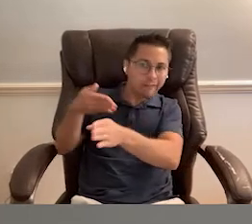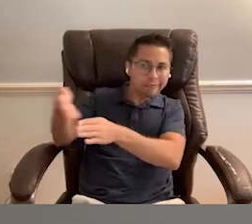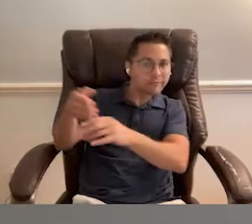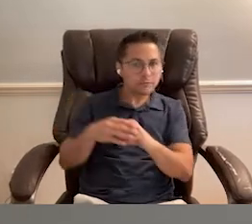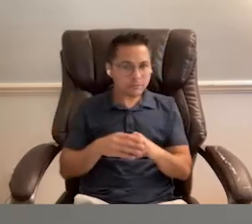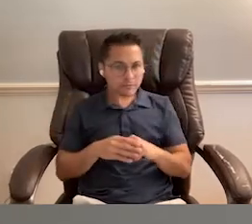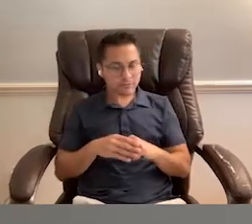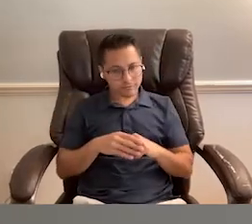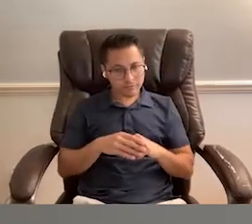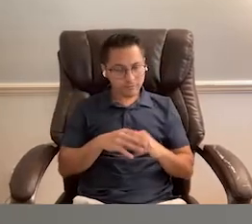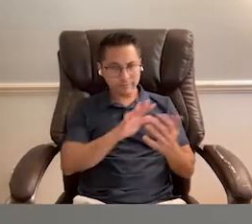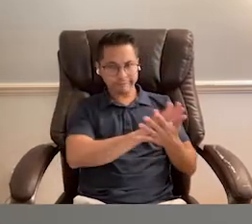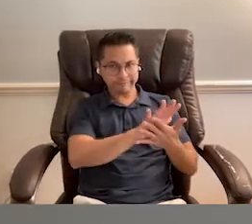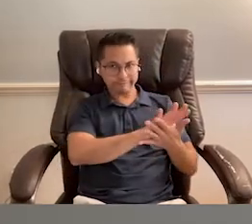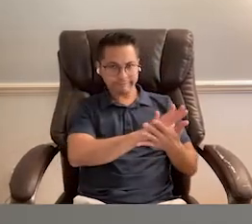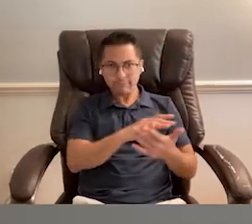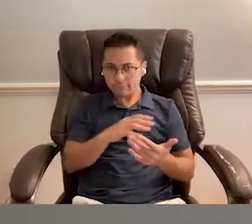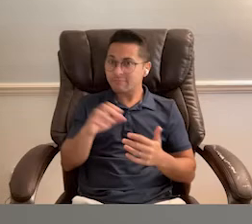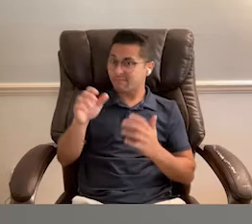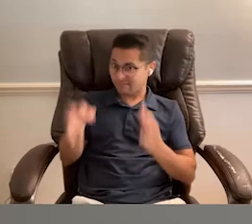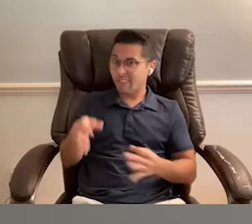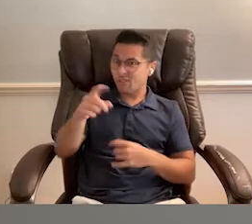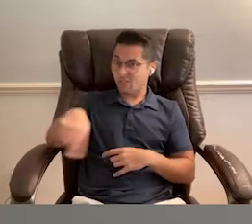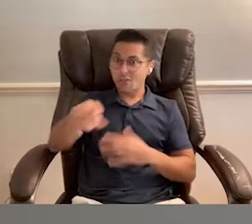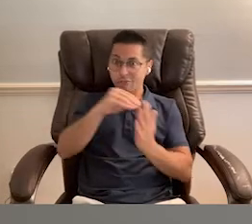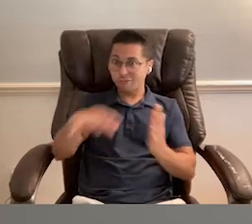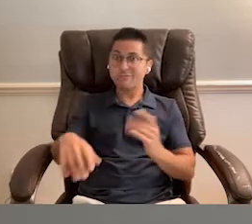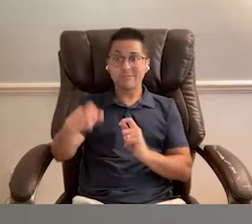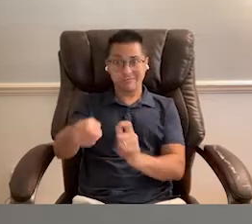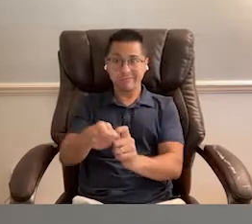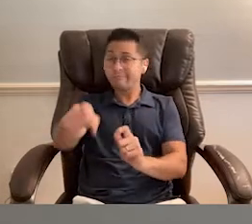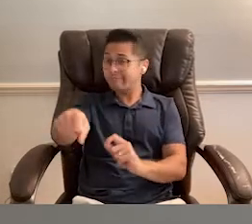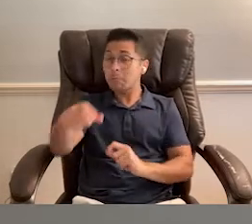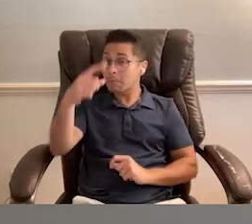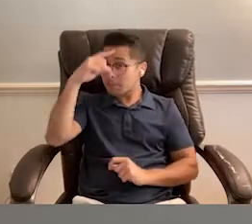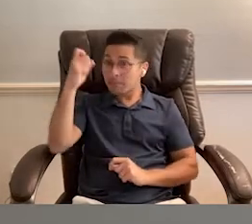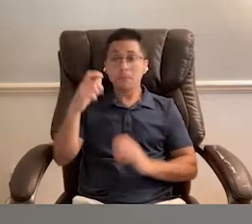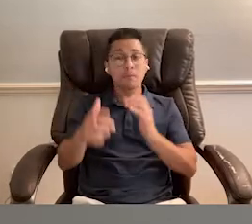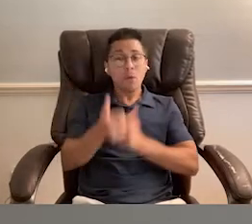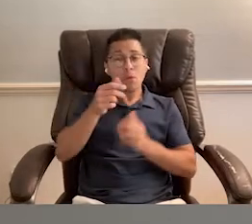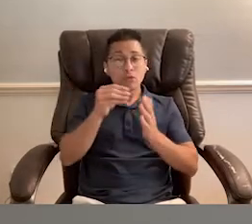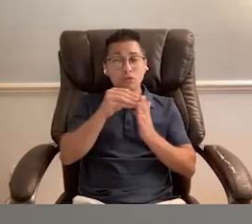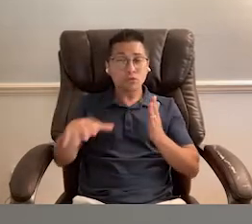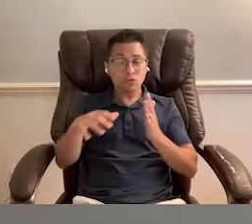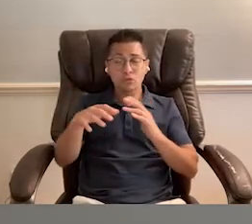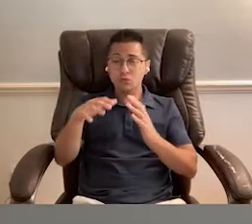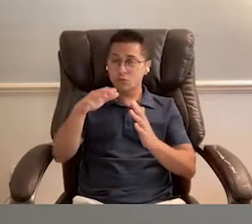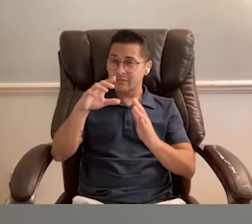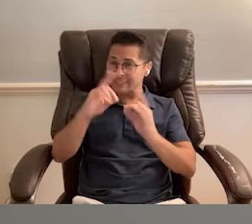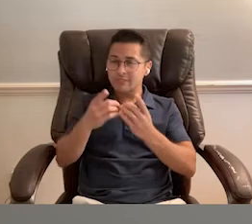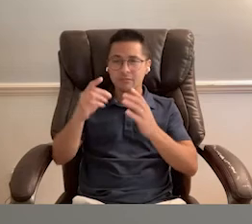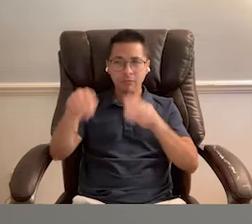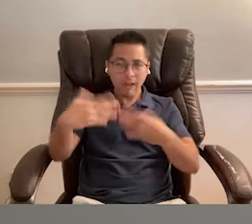are on access Yes. points? Definitely those students especially, because most school districts offer a structured work study program.